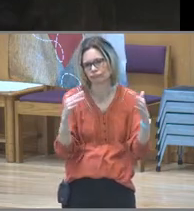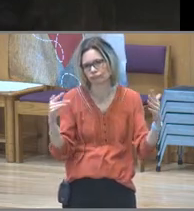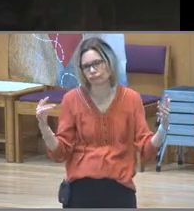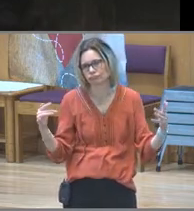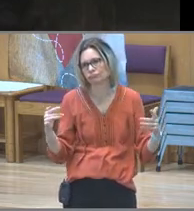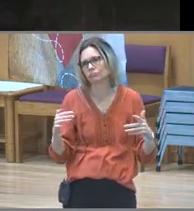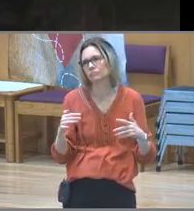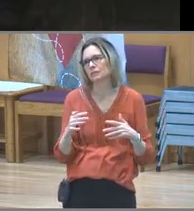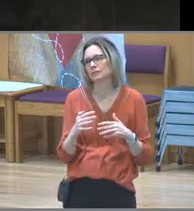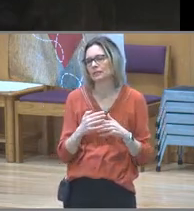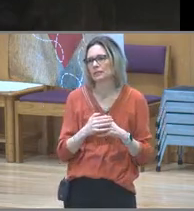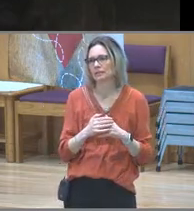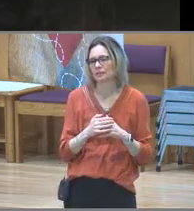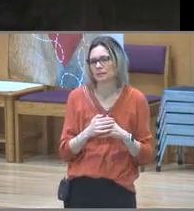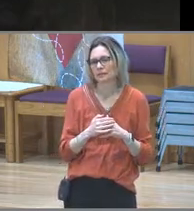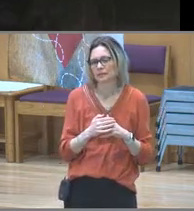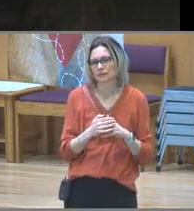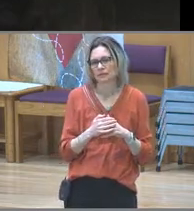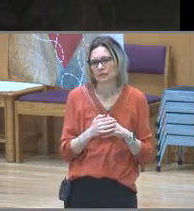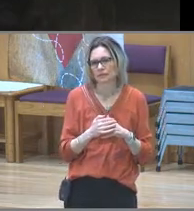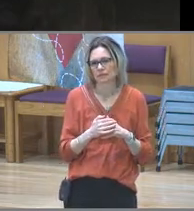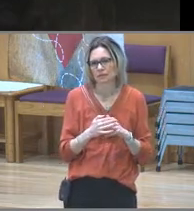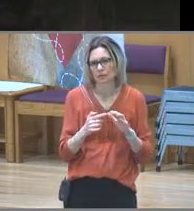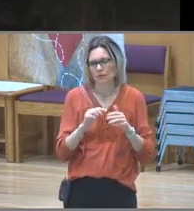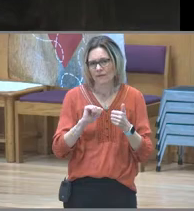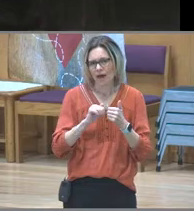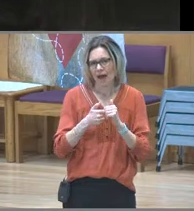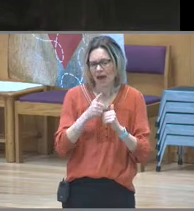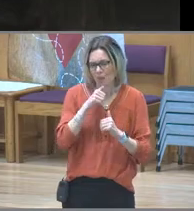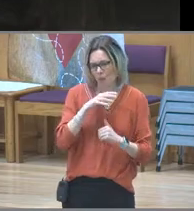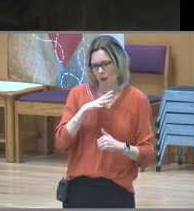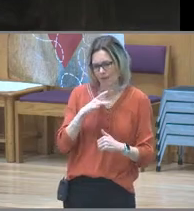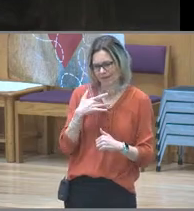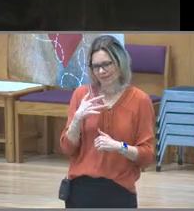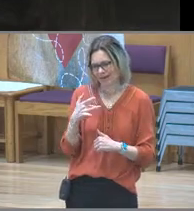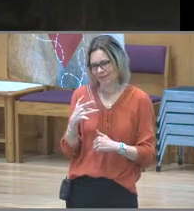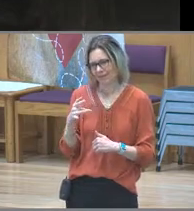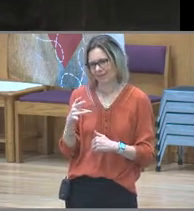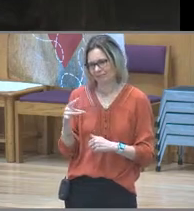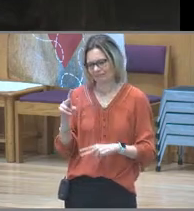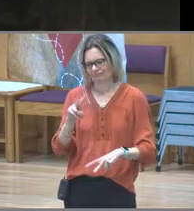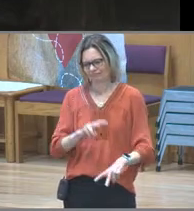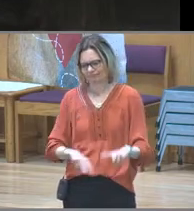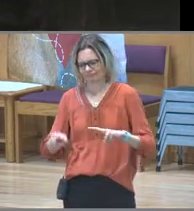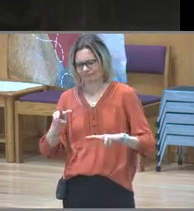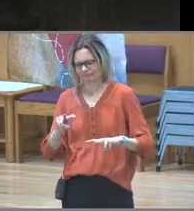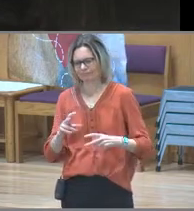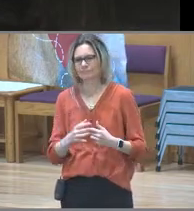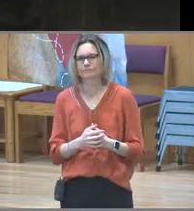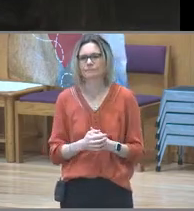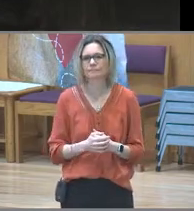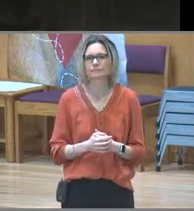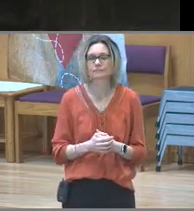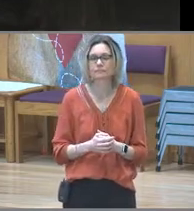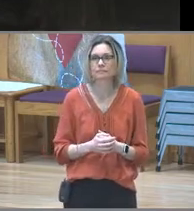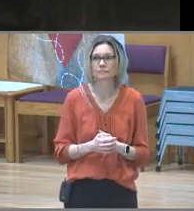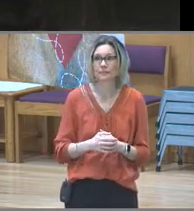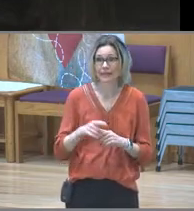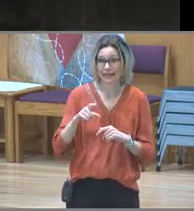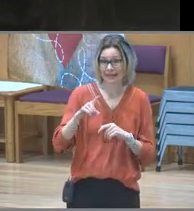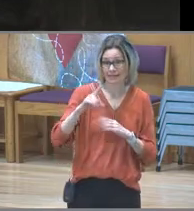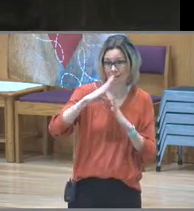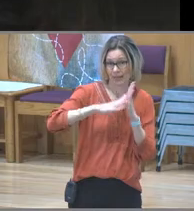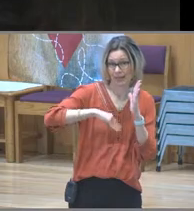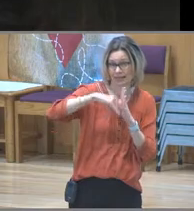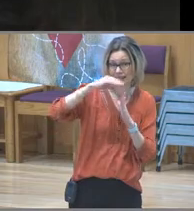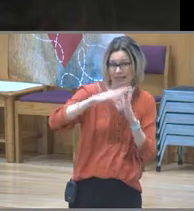reflection of how the women were seen and treated. right? In this